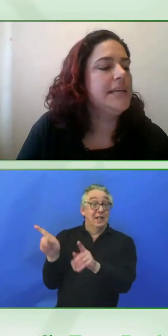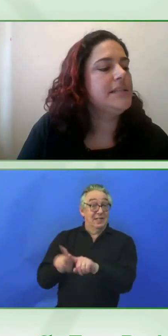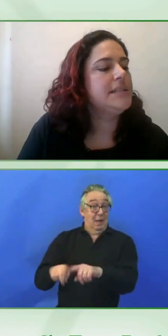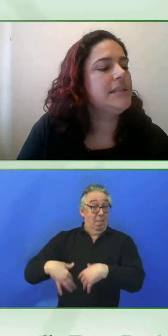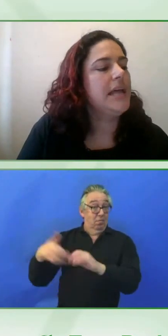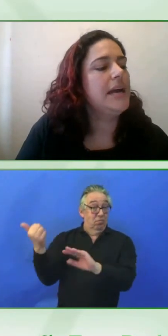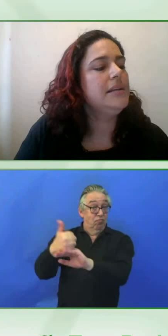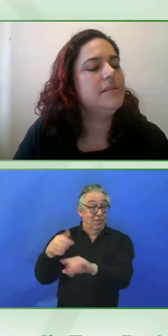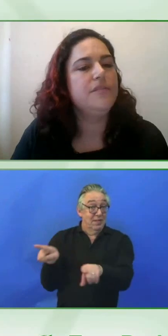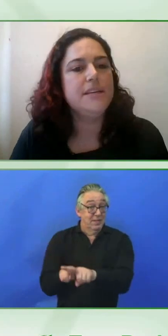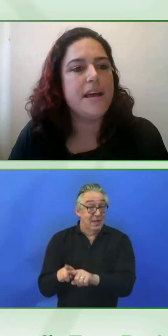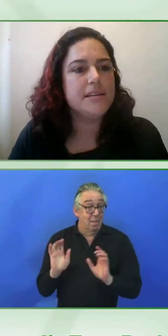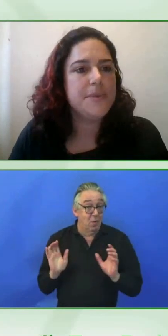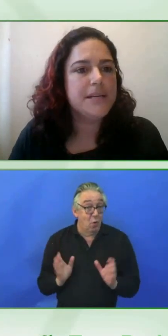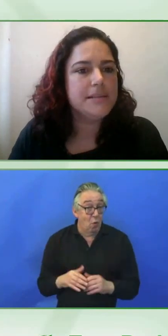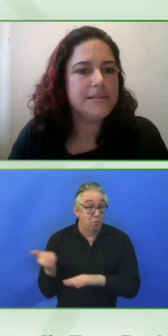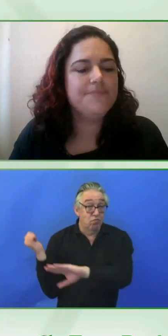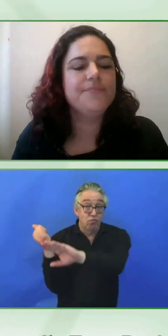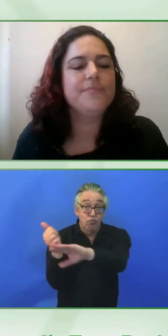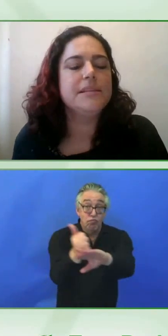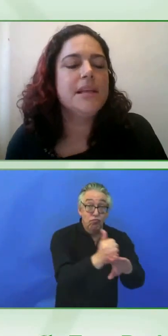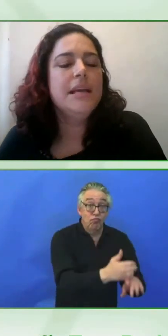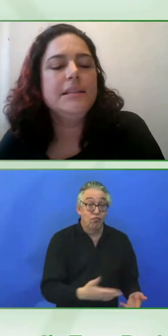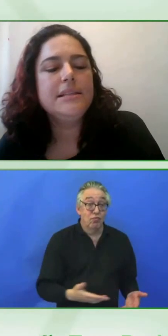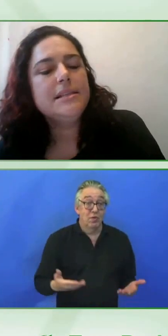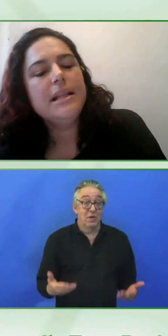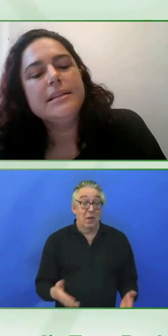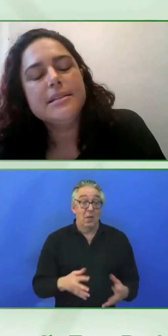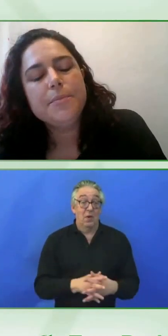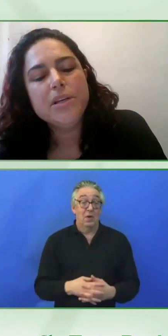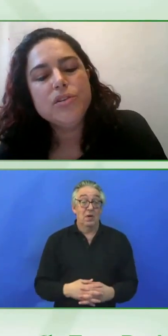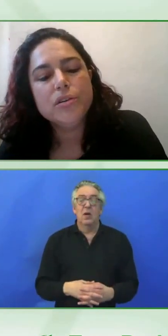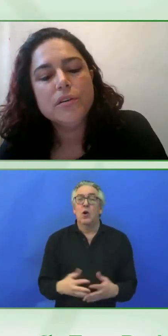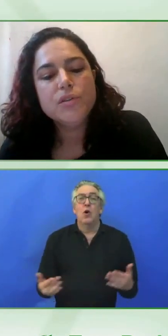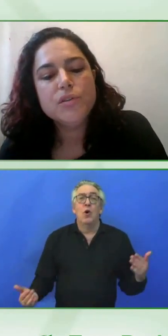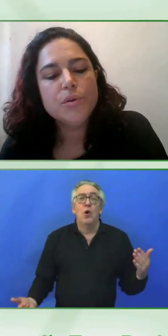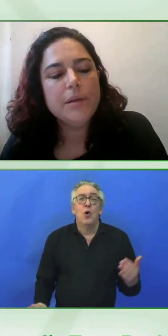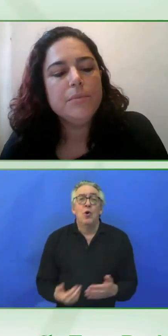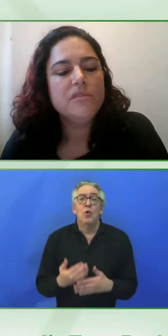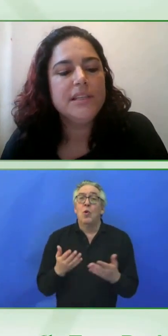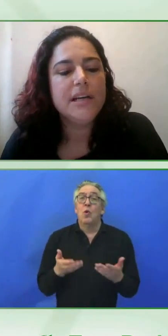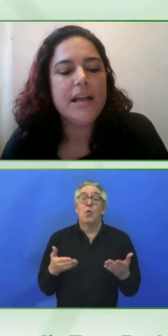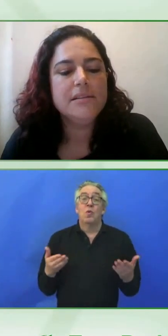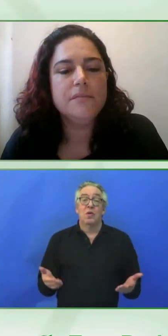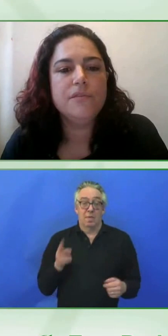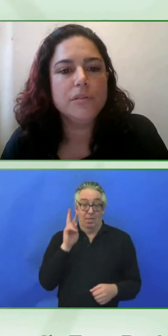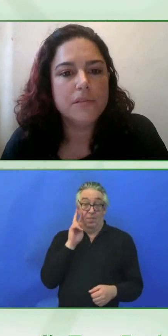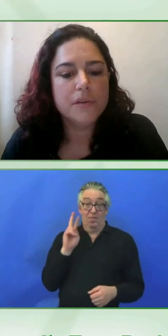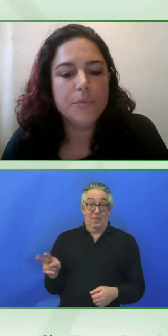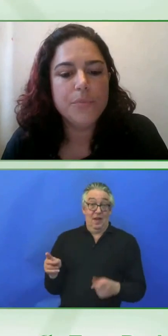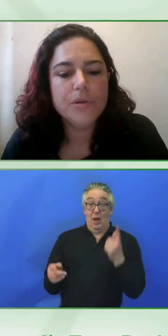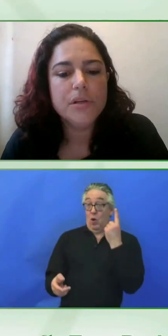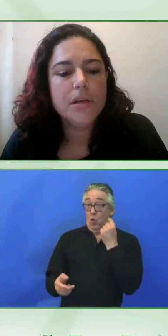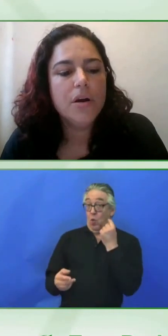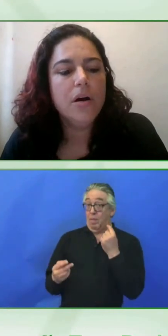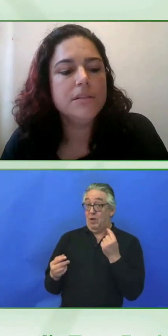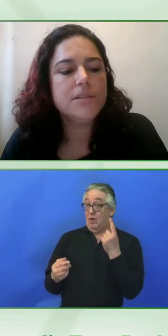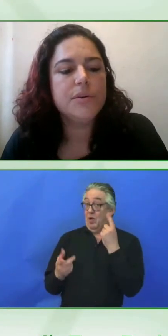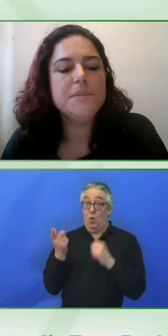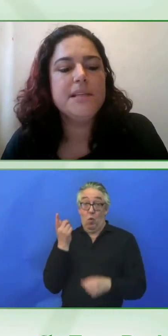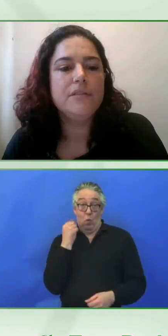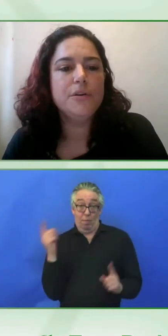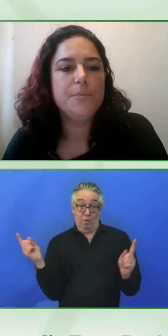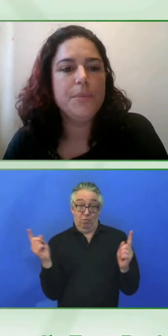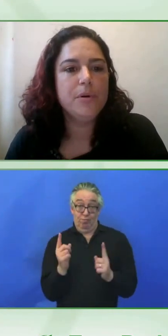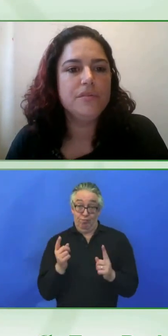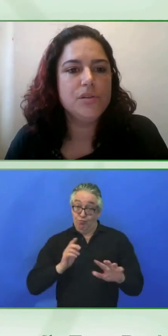Next slide, innovative expert. Yes. In this slide, there's a picture of 2 women moving their hands in front of a computer. On the screen,